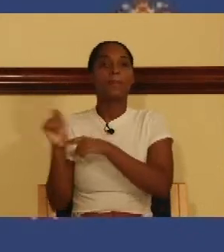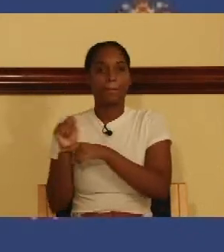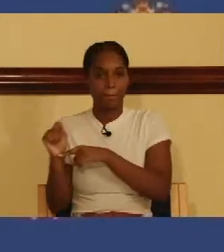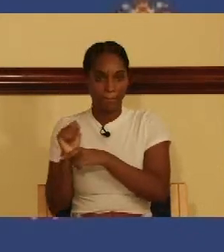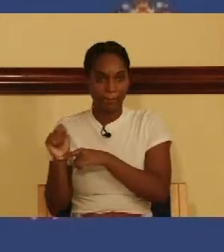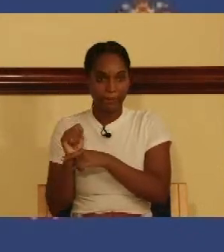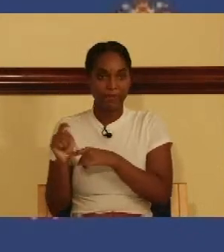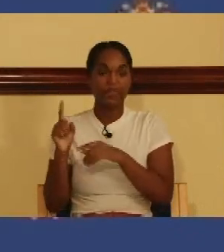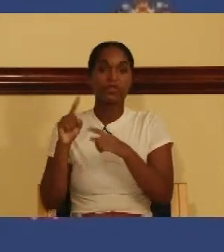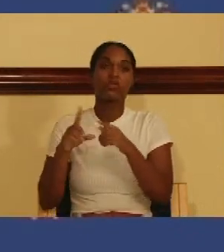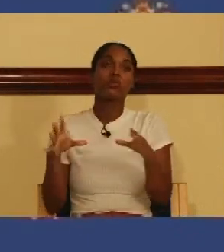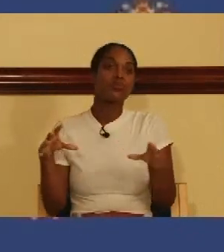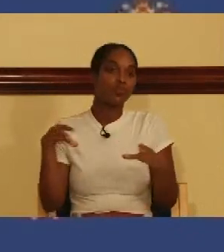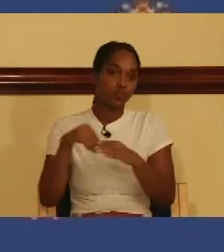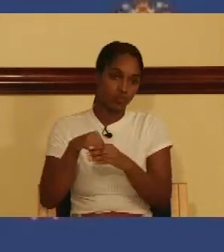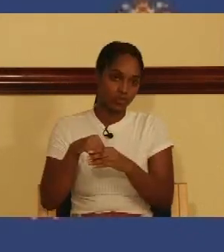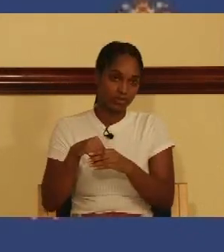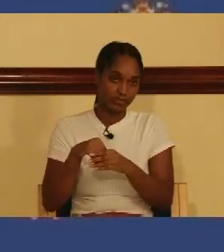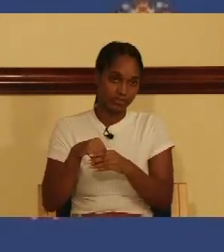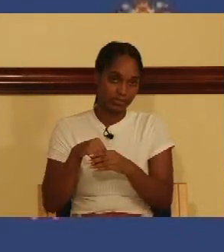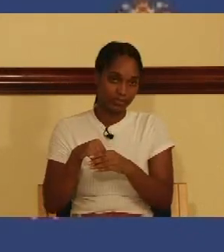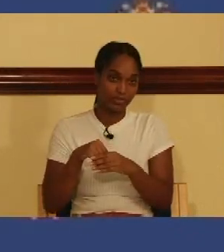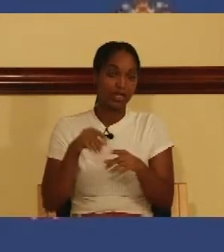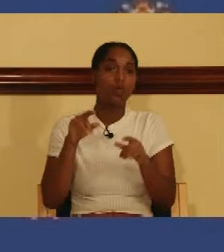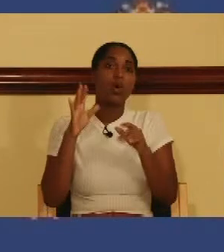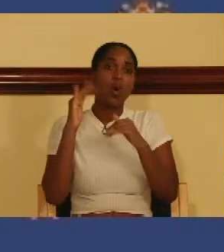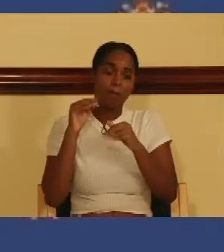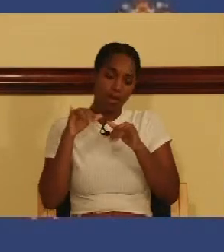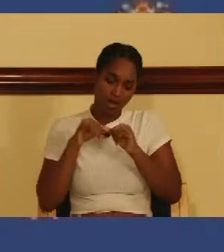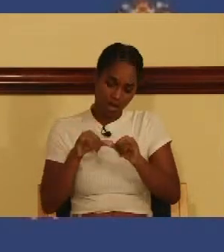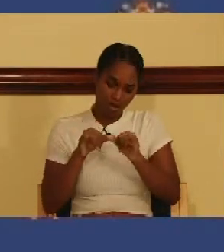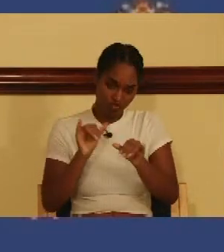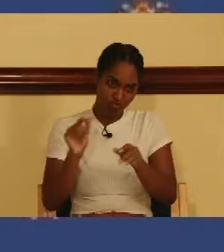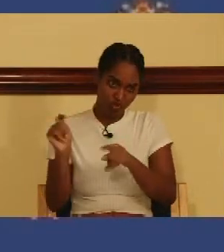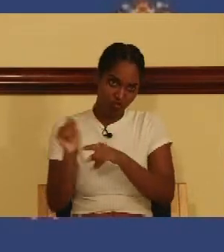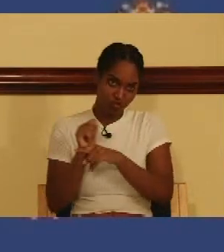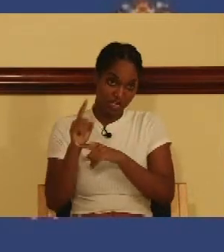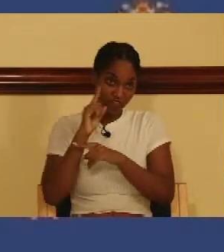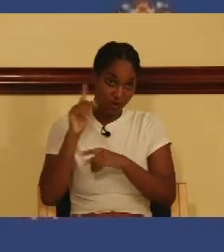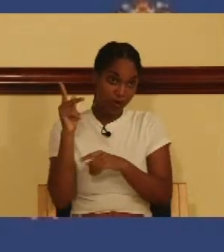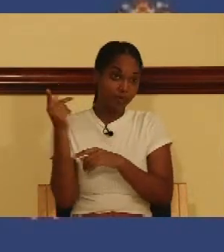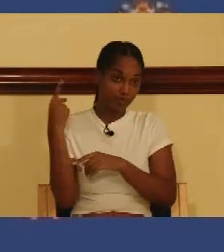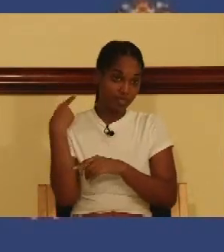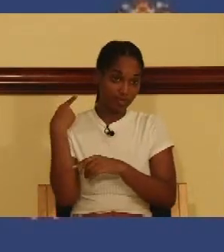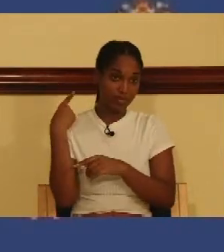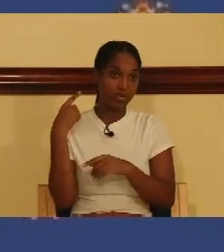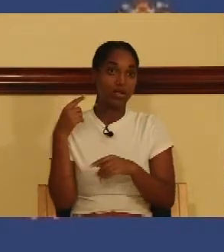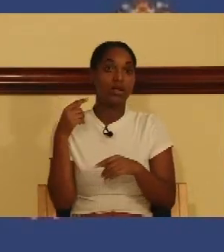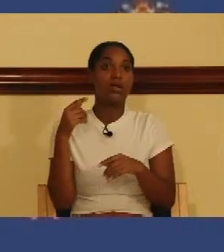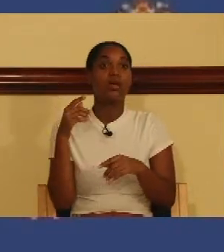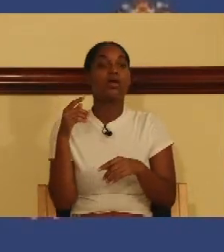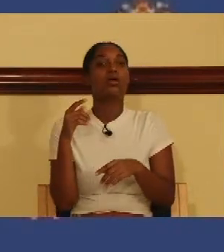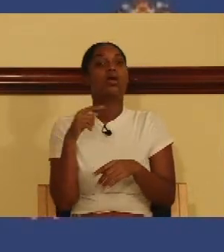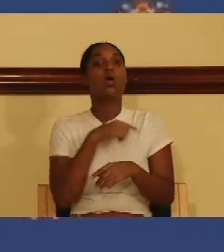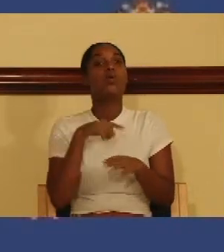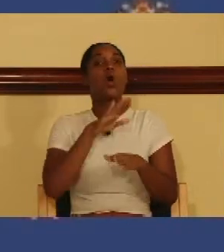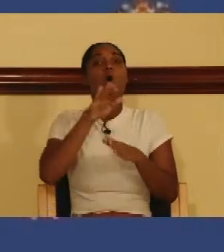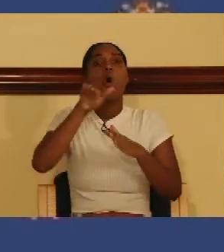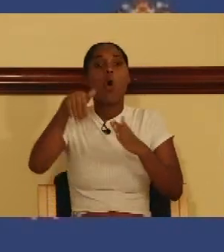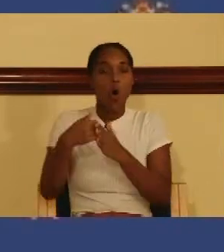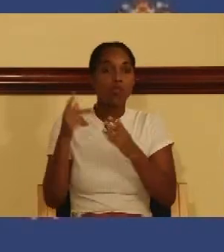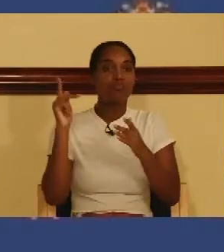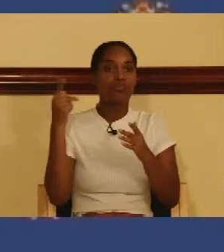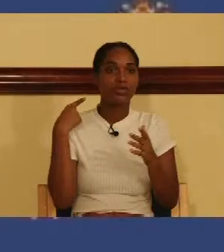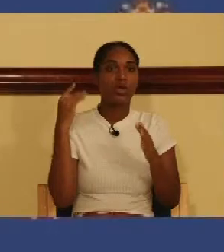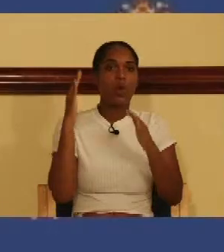school leadership. And we hope to continue that with the National College of Educational Leadership until all principals are